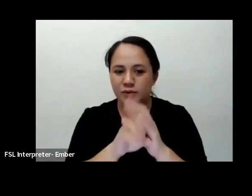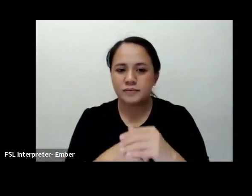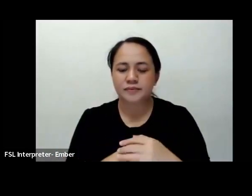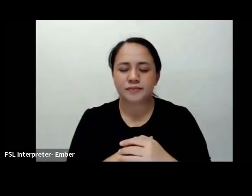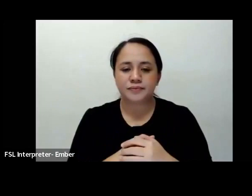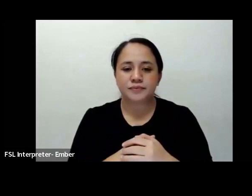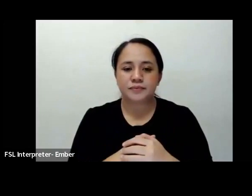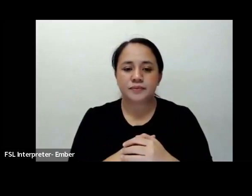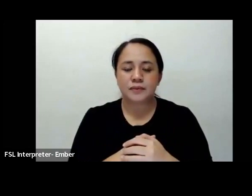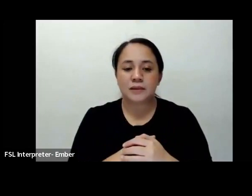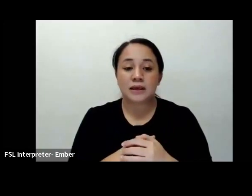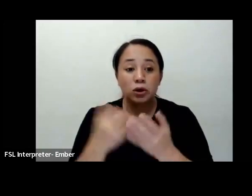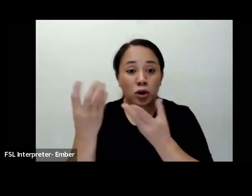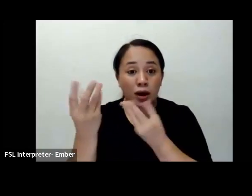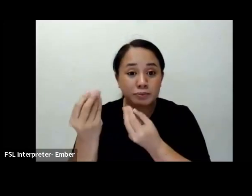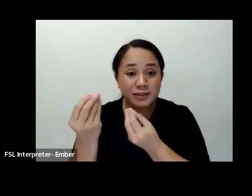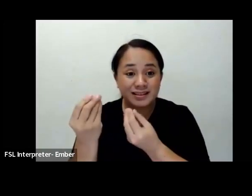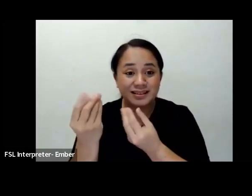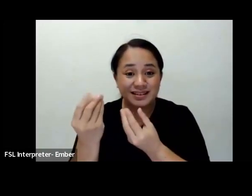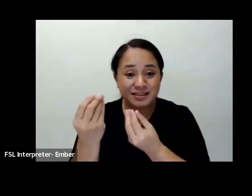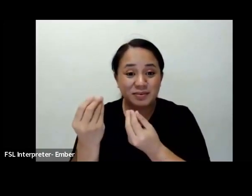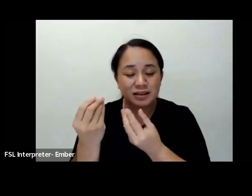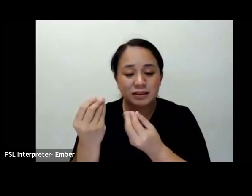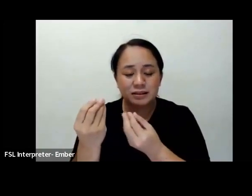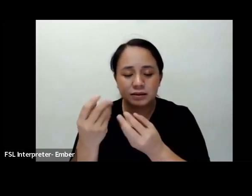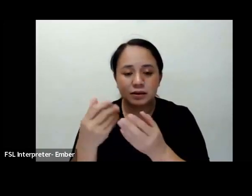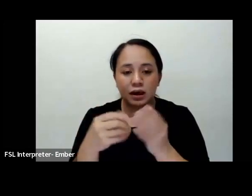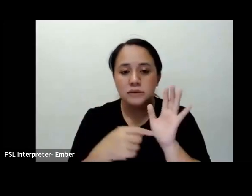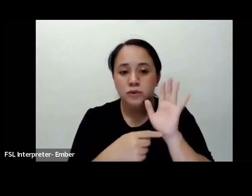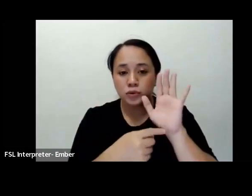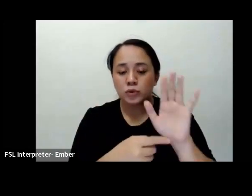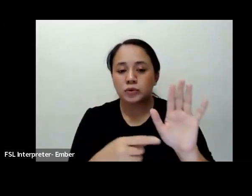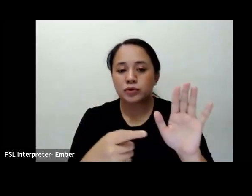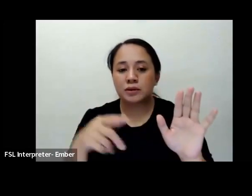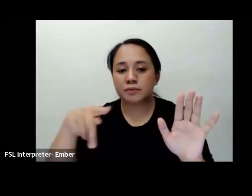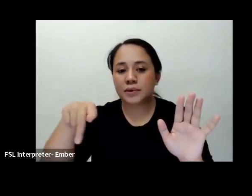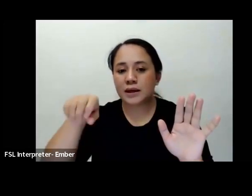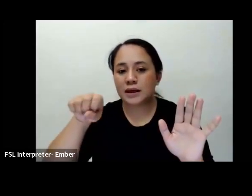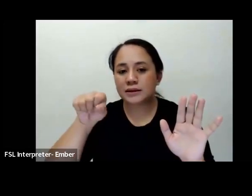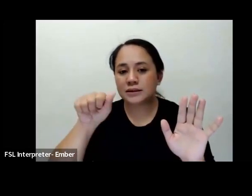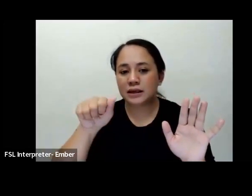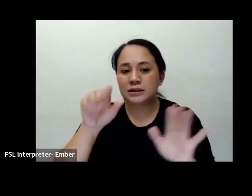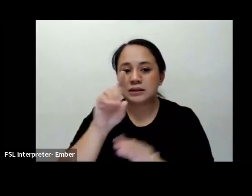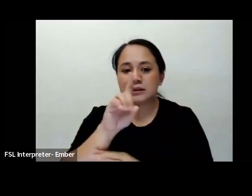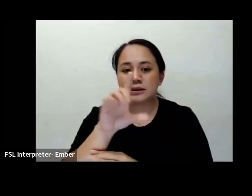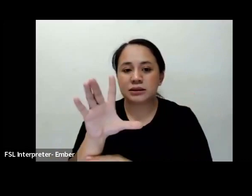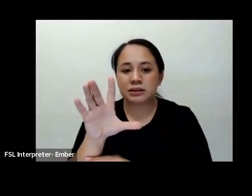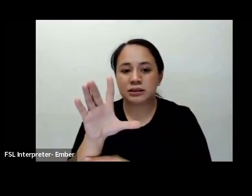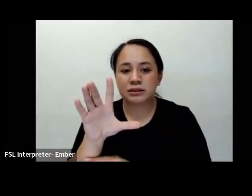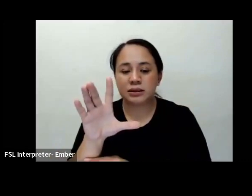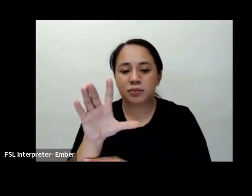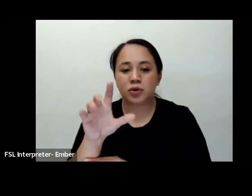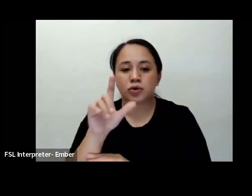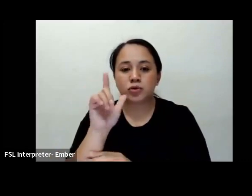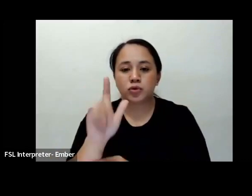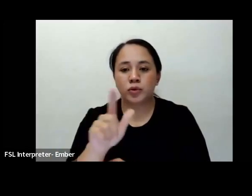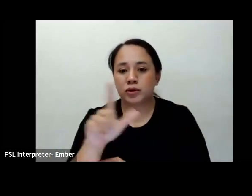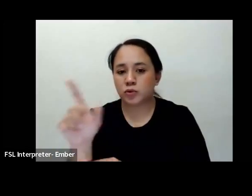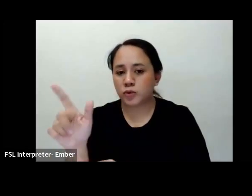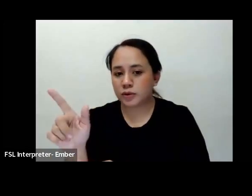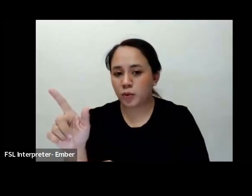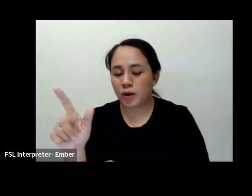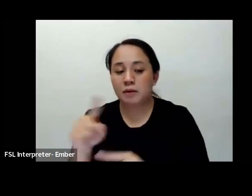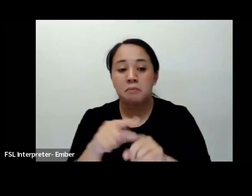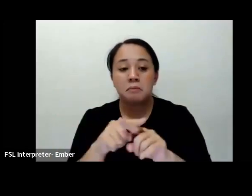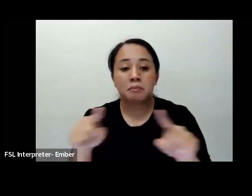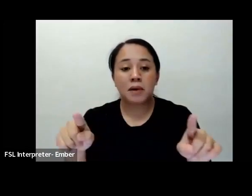the latest release of PSA is already up to December 2021. But the